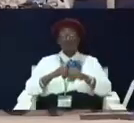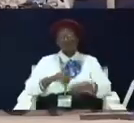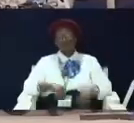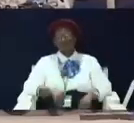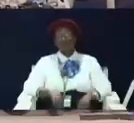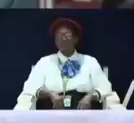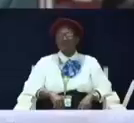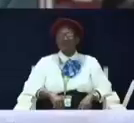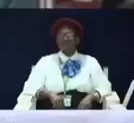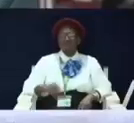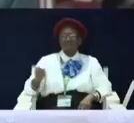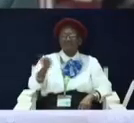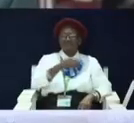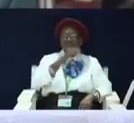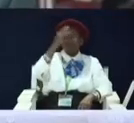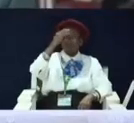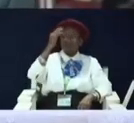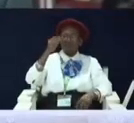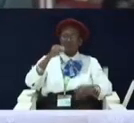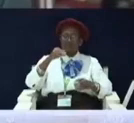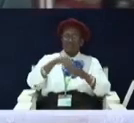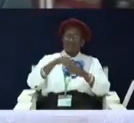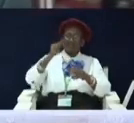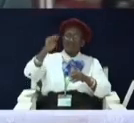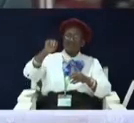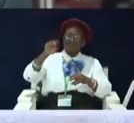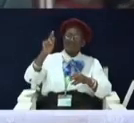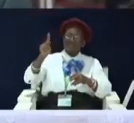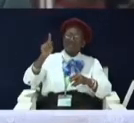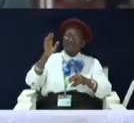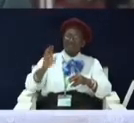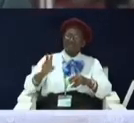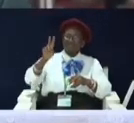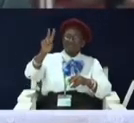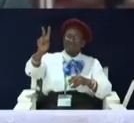You know, in Mark chapter 2, we Mark ori keji,